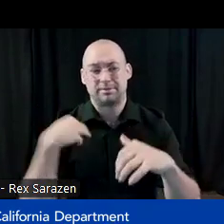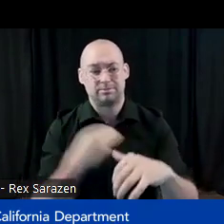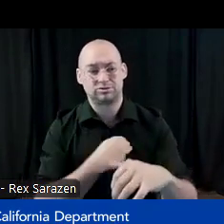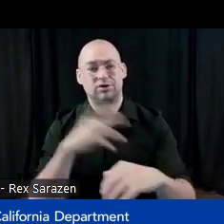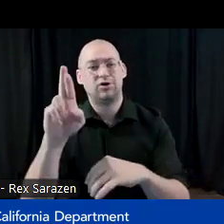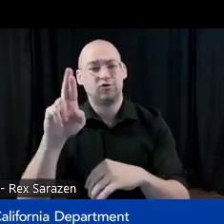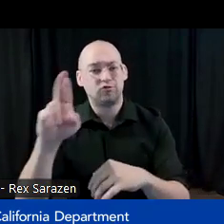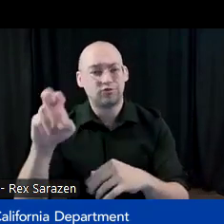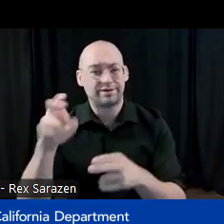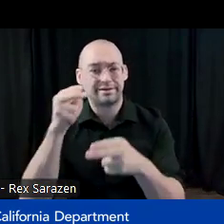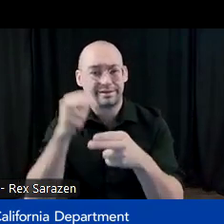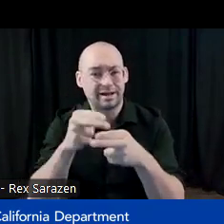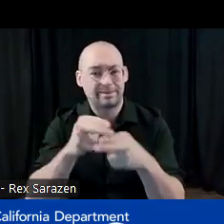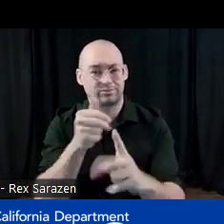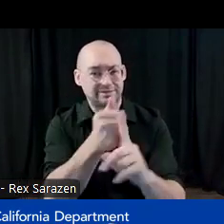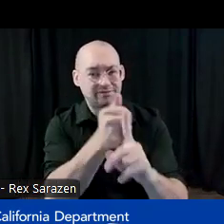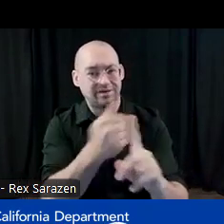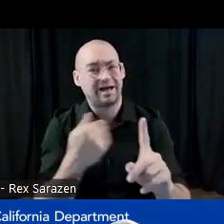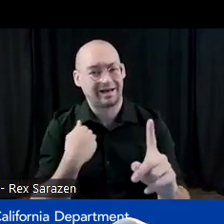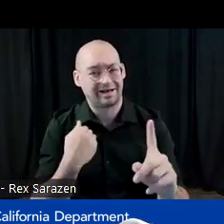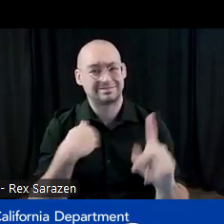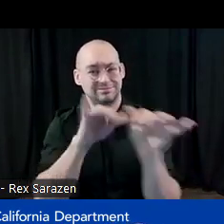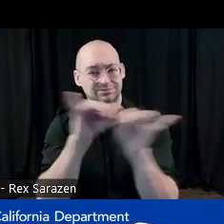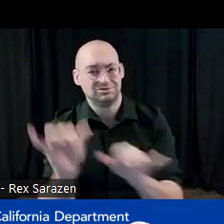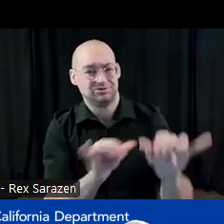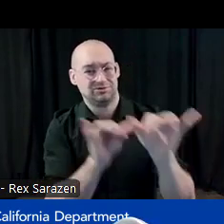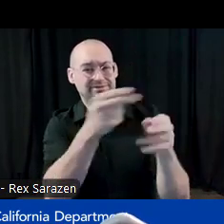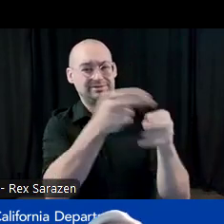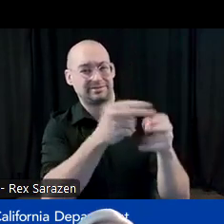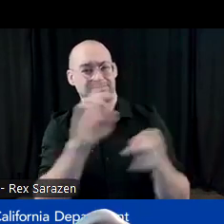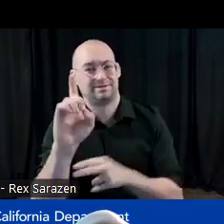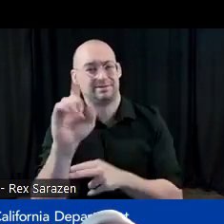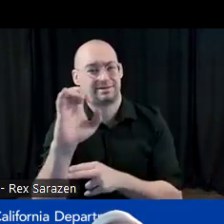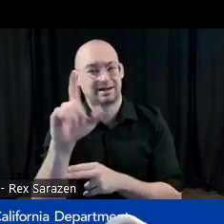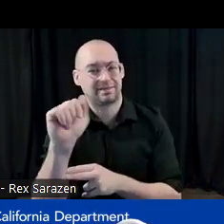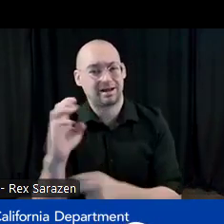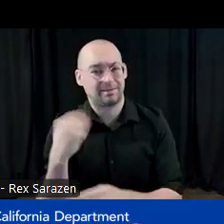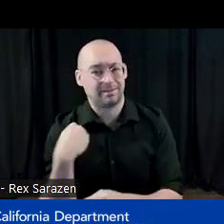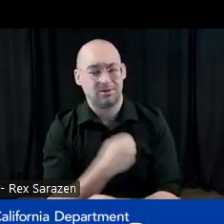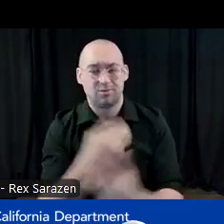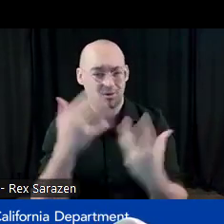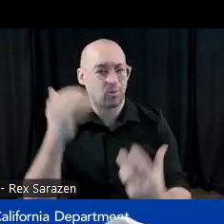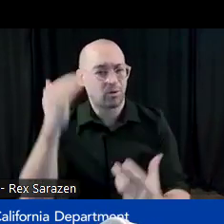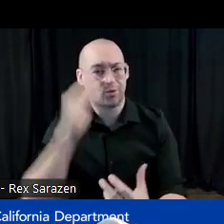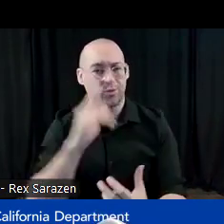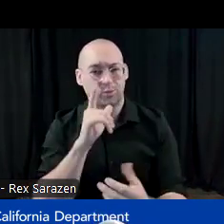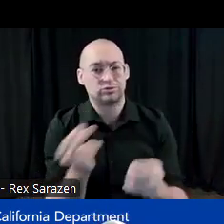has a generic DACLAC member and panelist. So we'd like to know who's joined us today. Next slide.